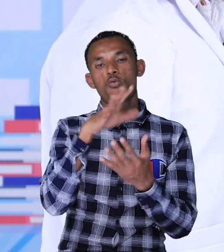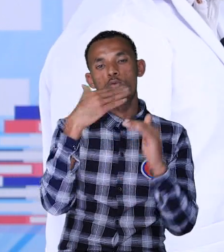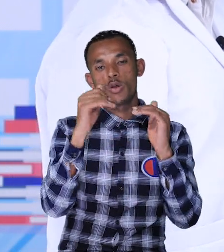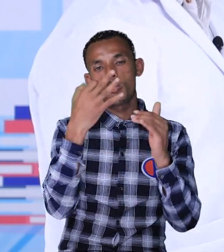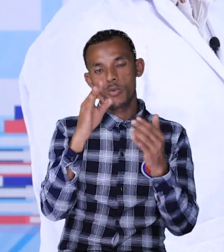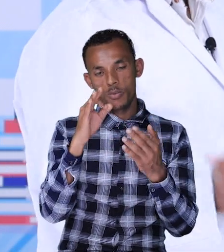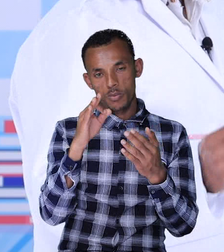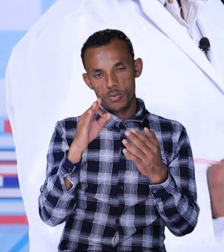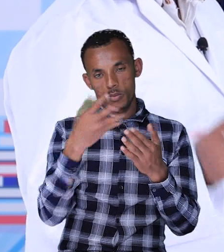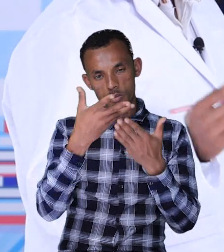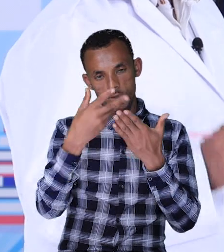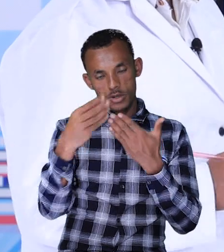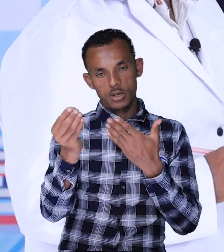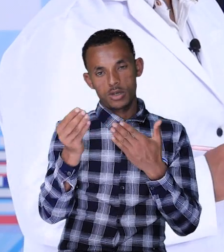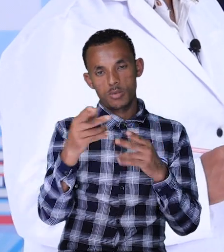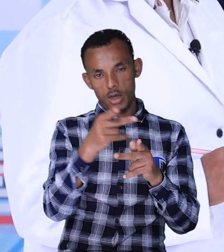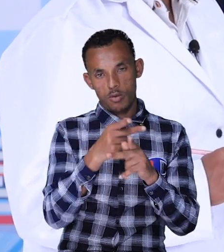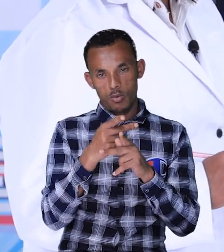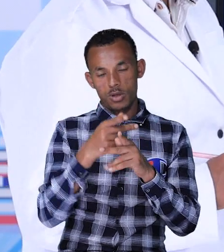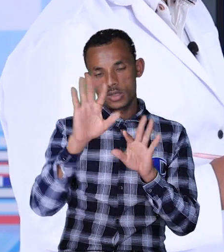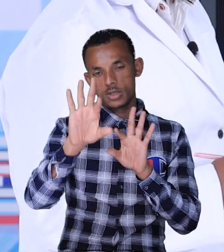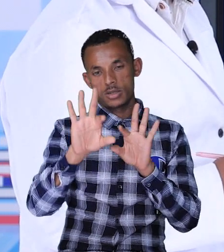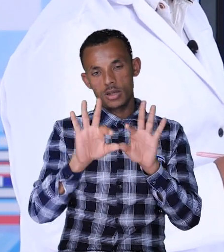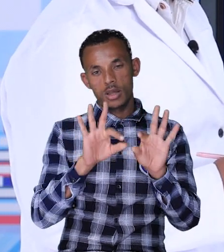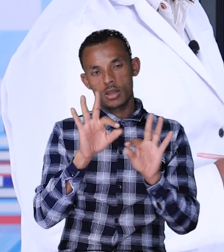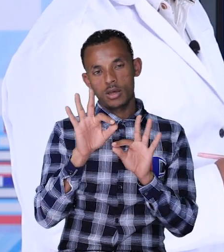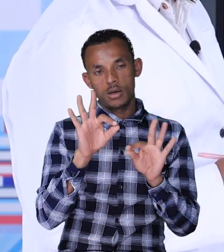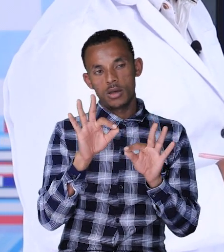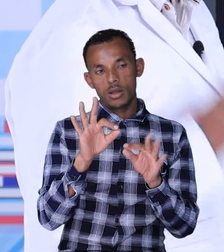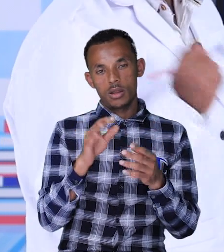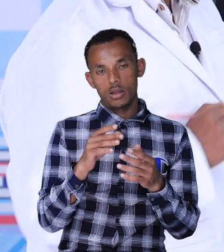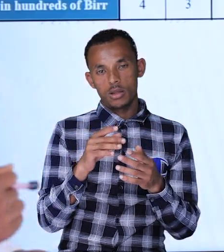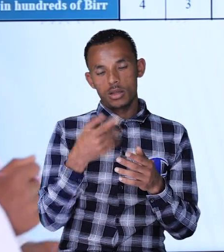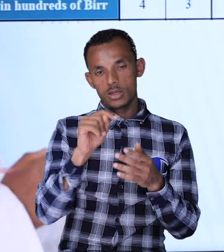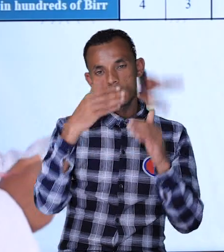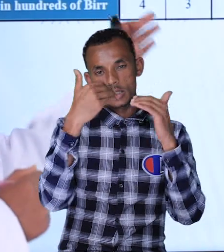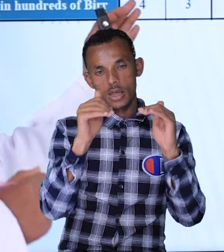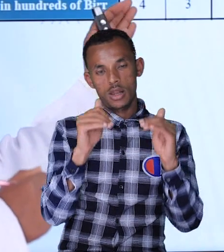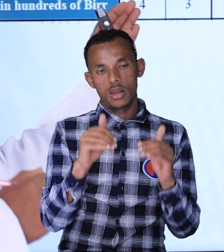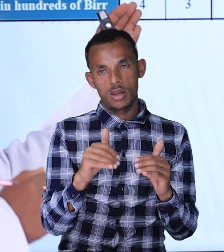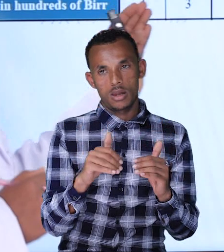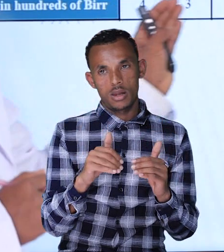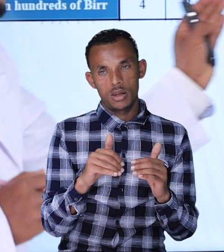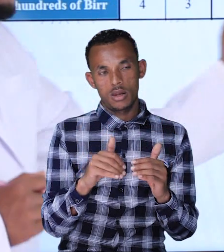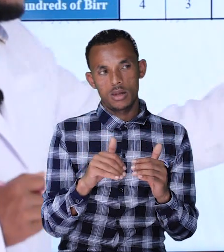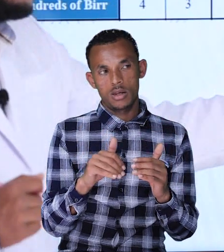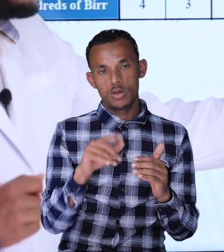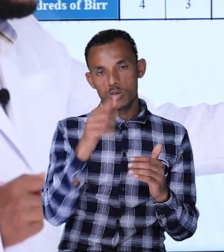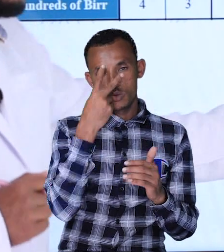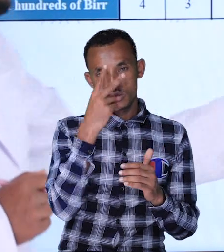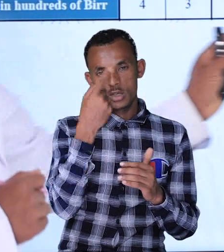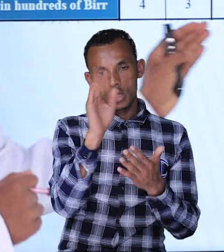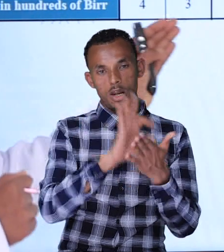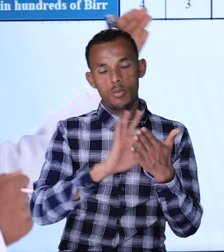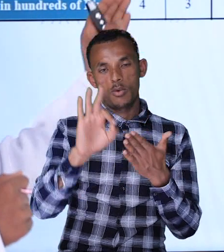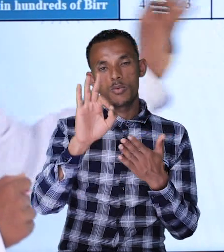put here, just be careful while selecting the scale. As you can see, the